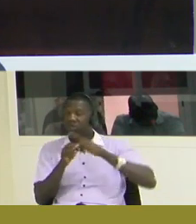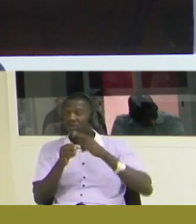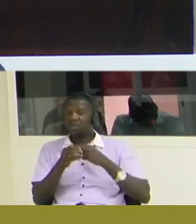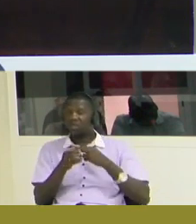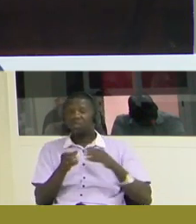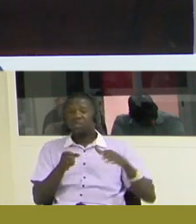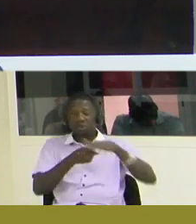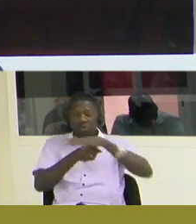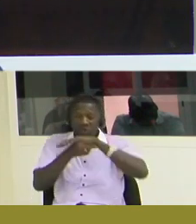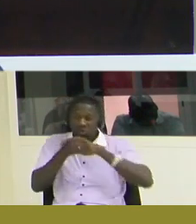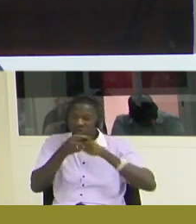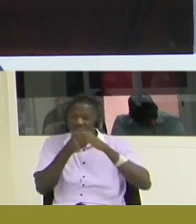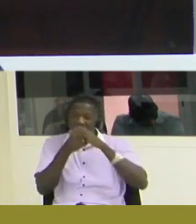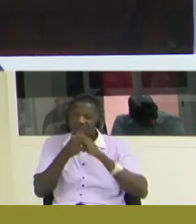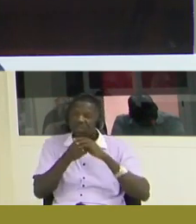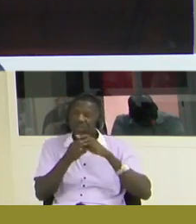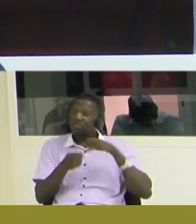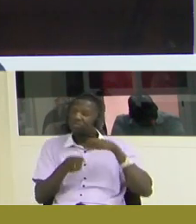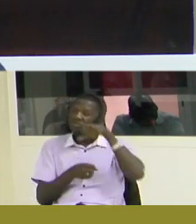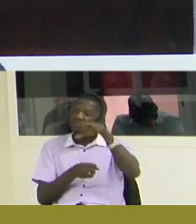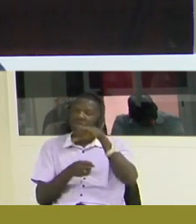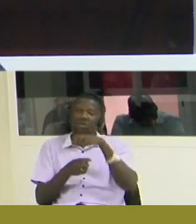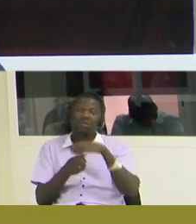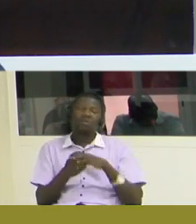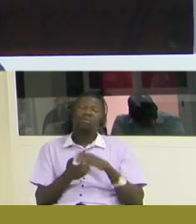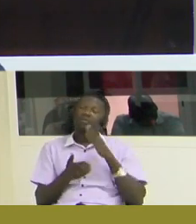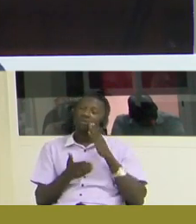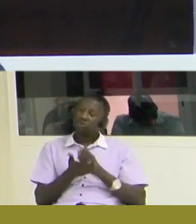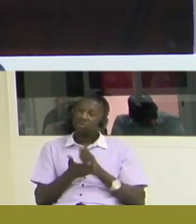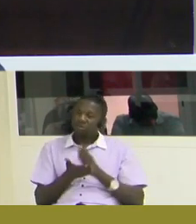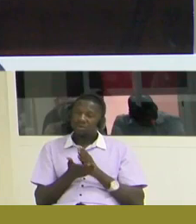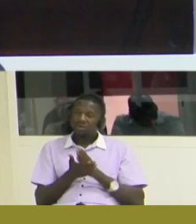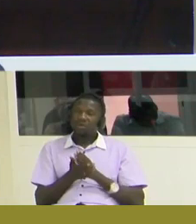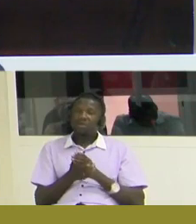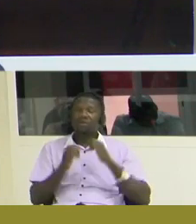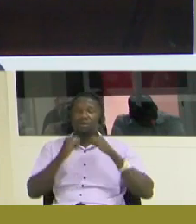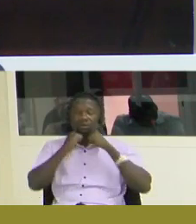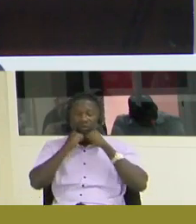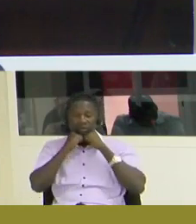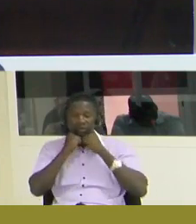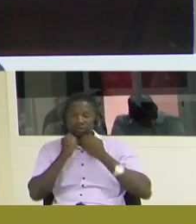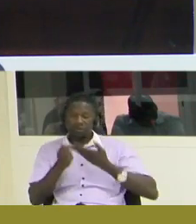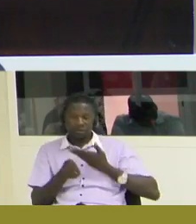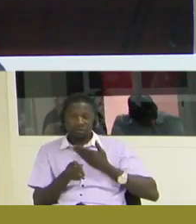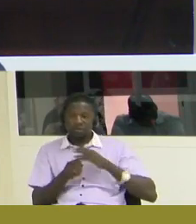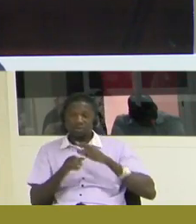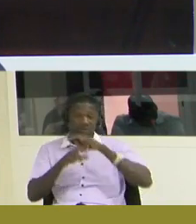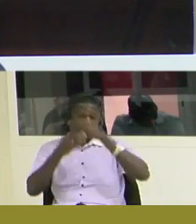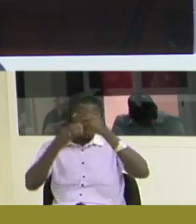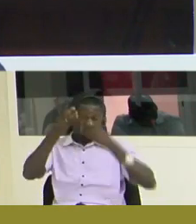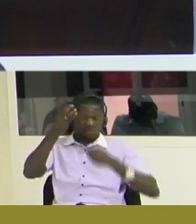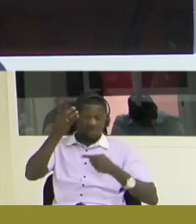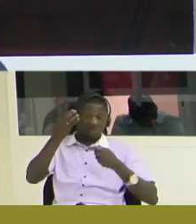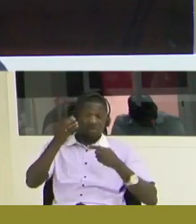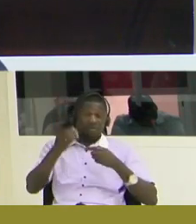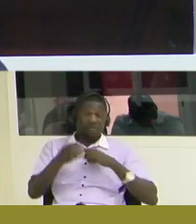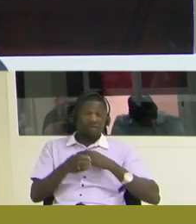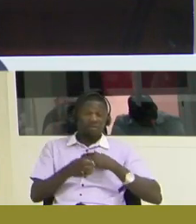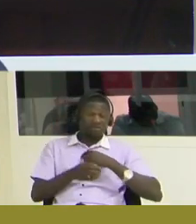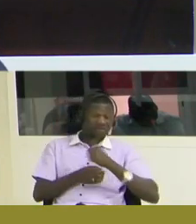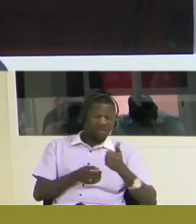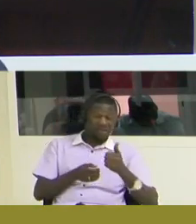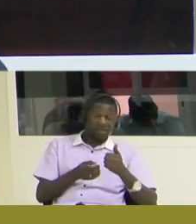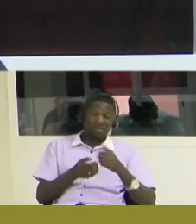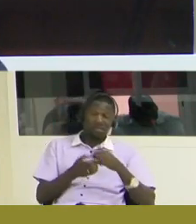fabricated but the mere fact that Sunnis our belly had those violent tendencies at